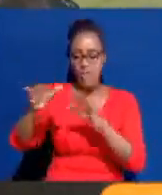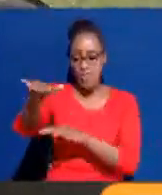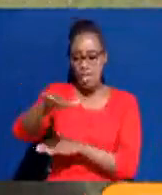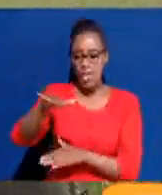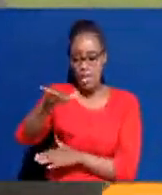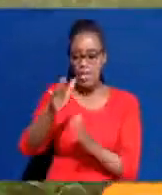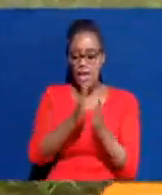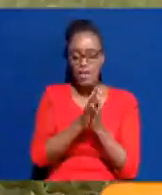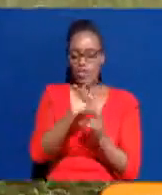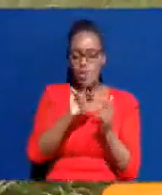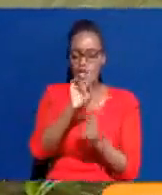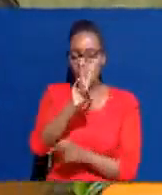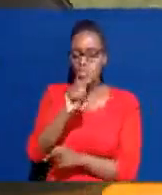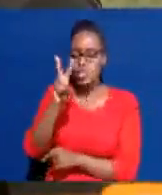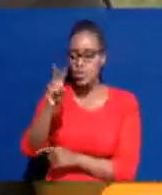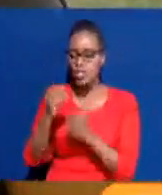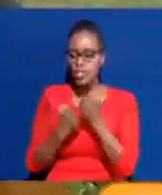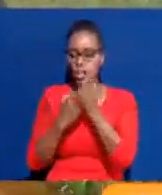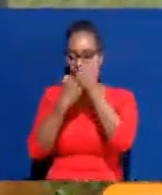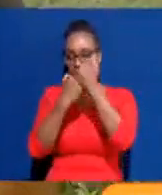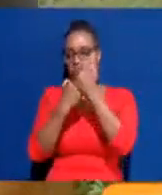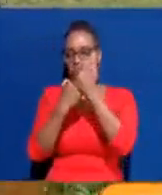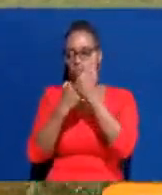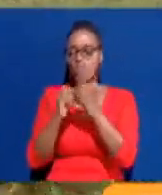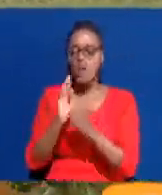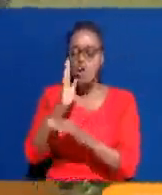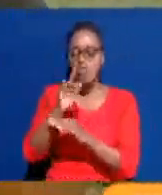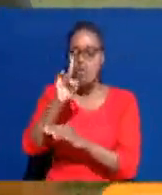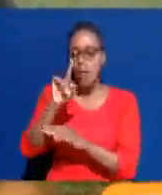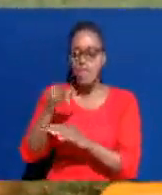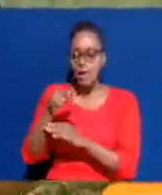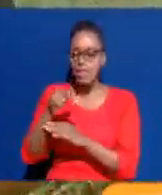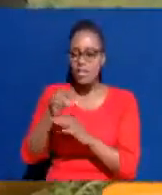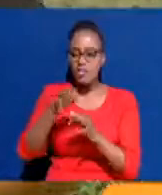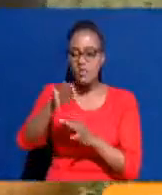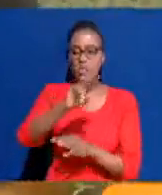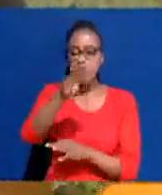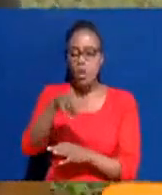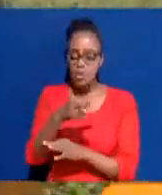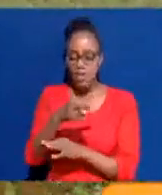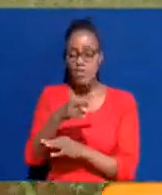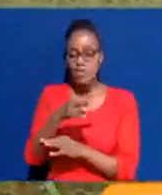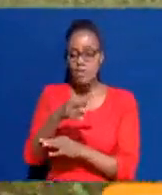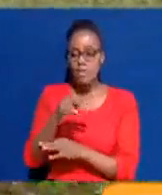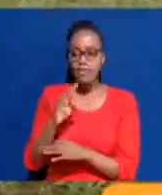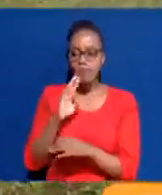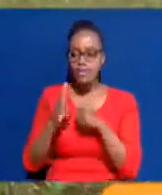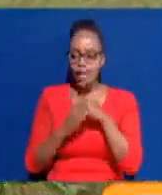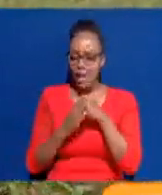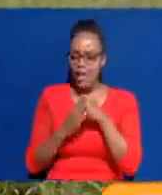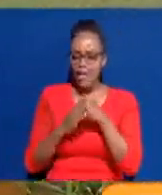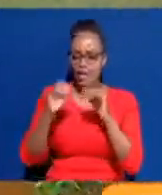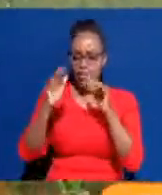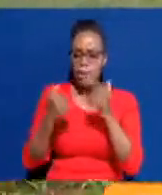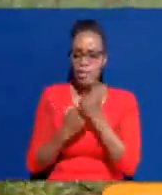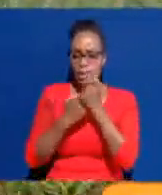in 2020. It supports over 1,100 hectares of land. 2,100 farmers are supported by this particular project, with